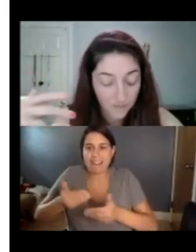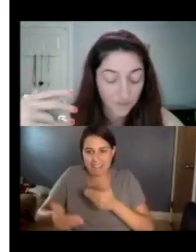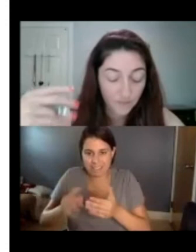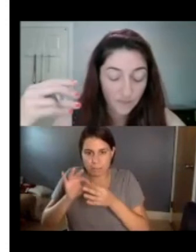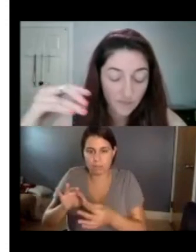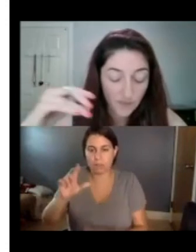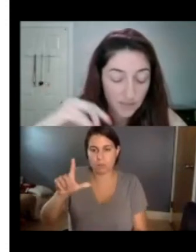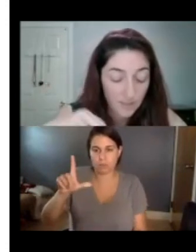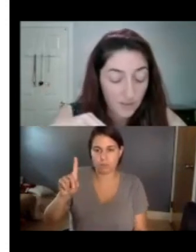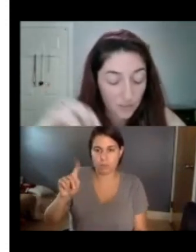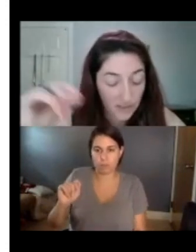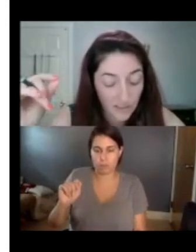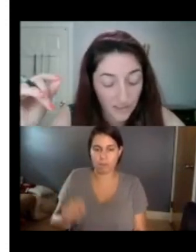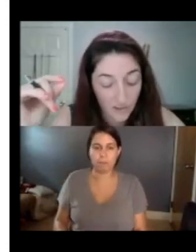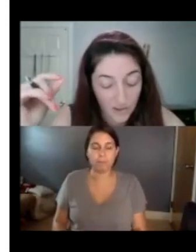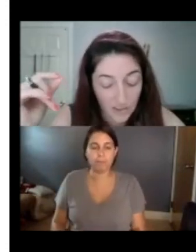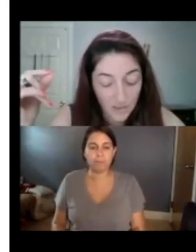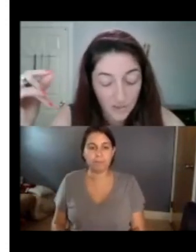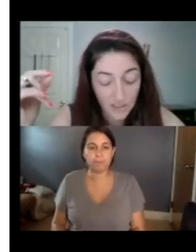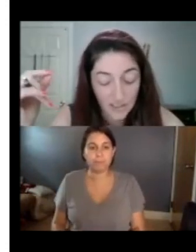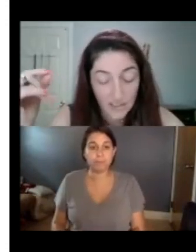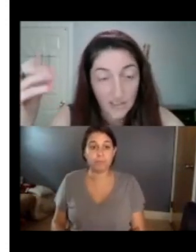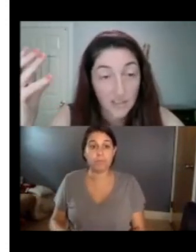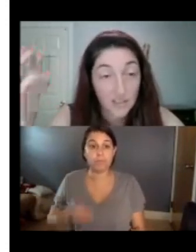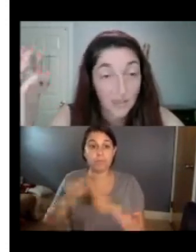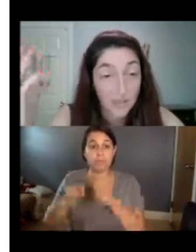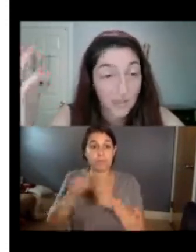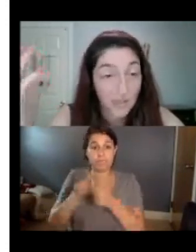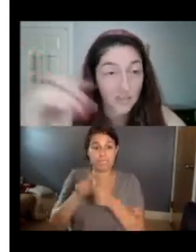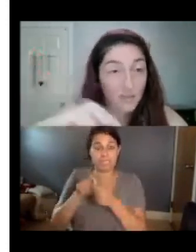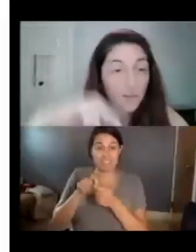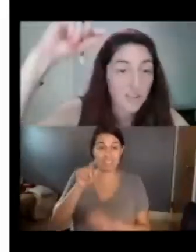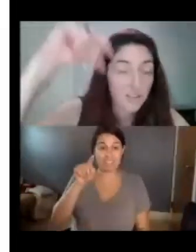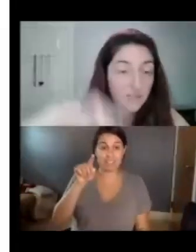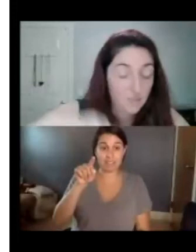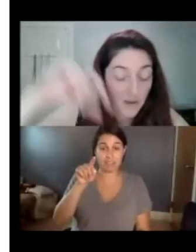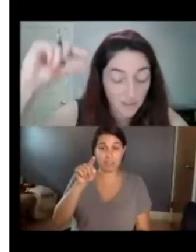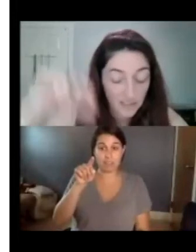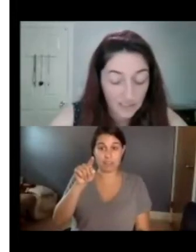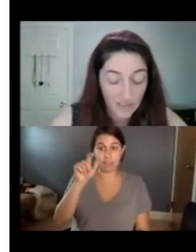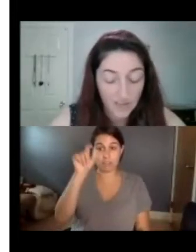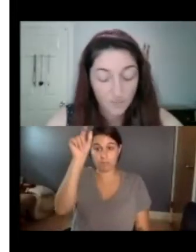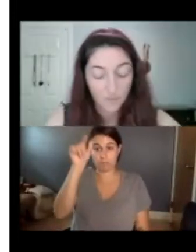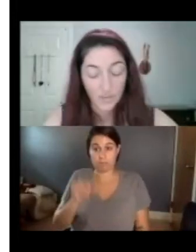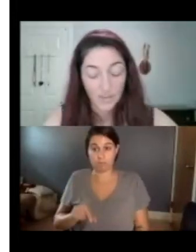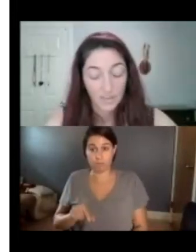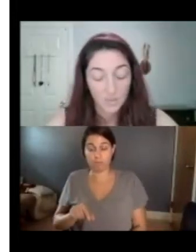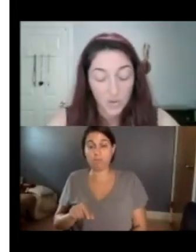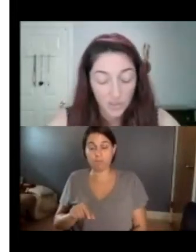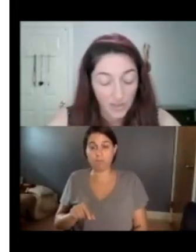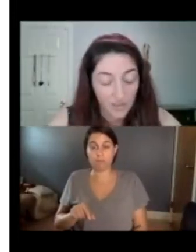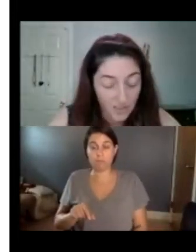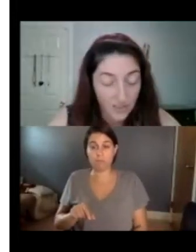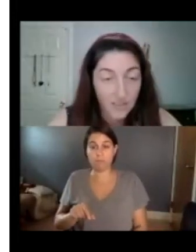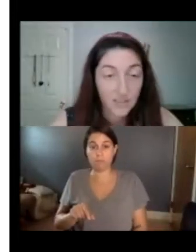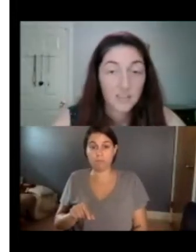treatment. So in particular, along the central is the component, along the center of the spiral is